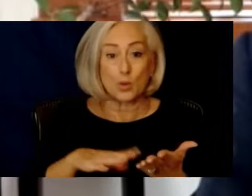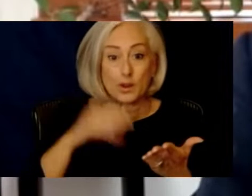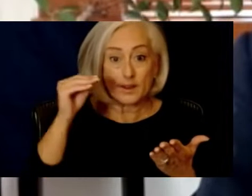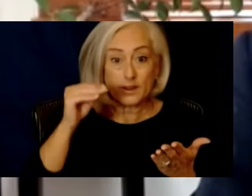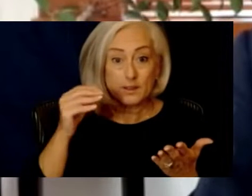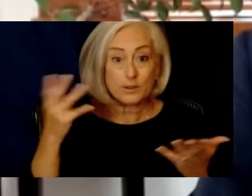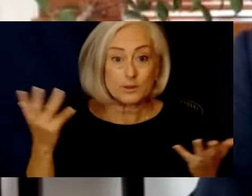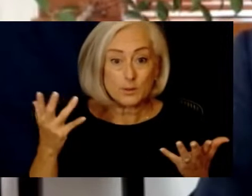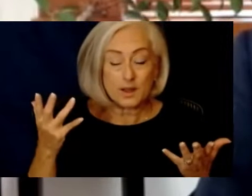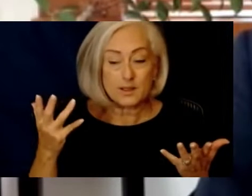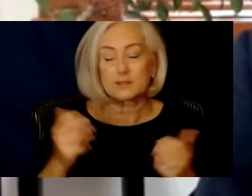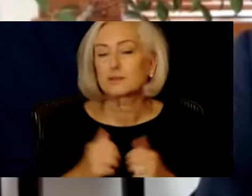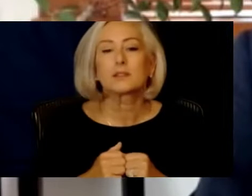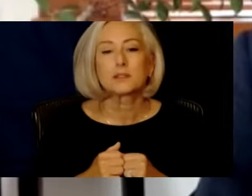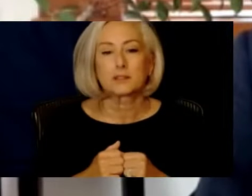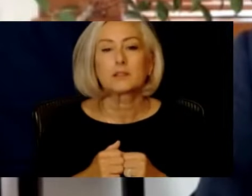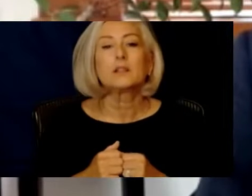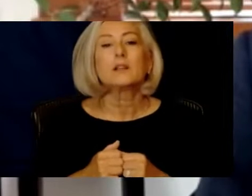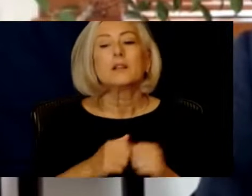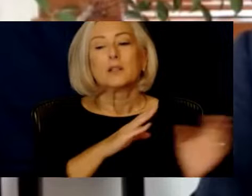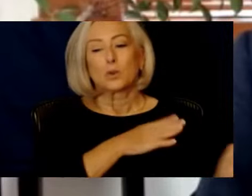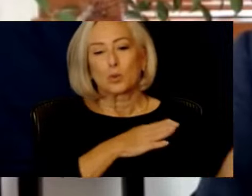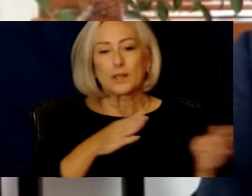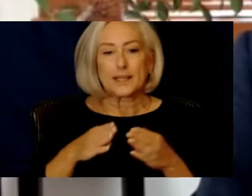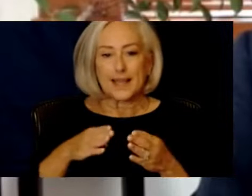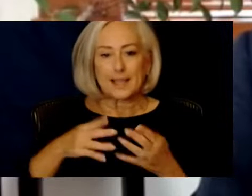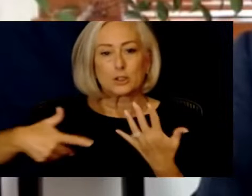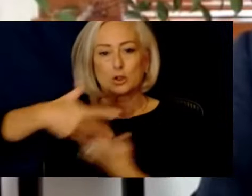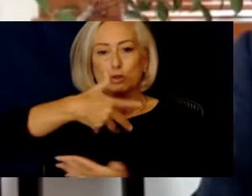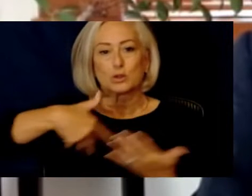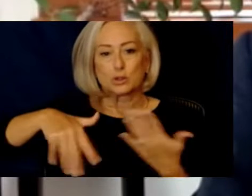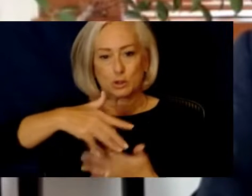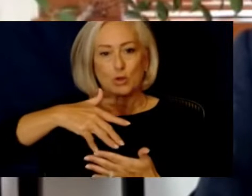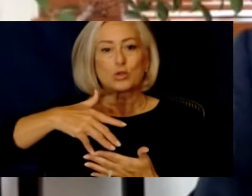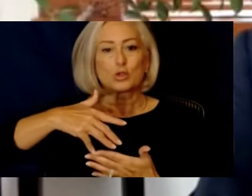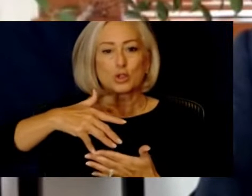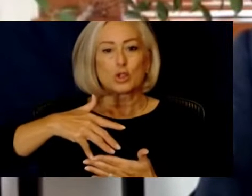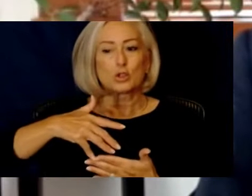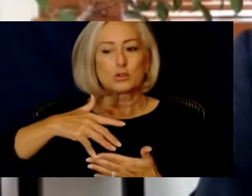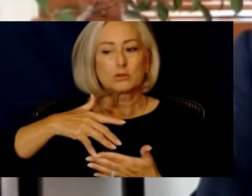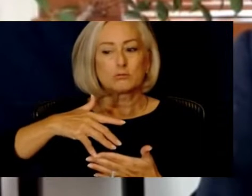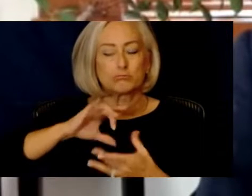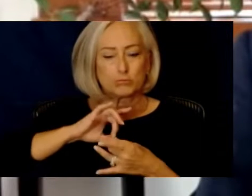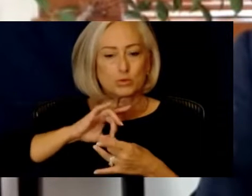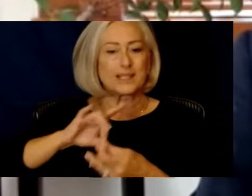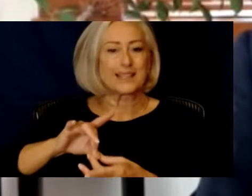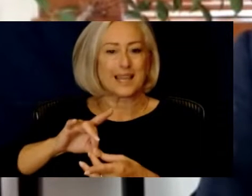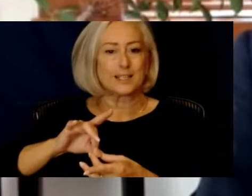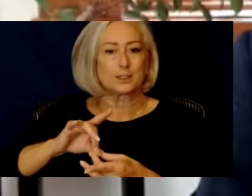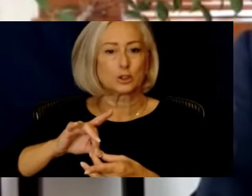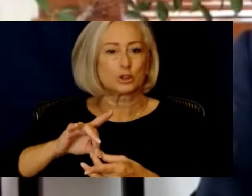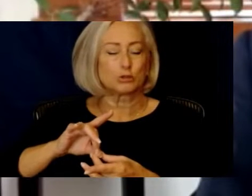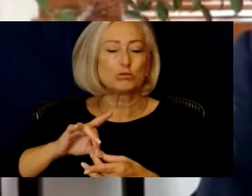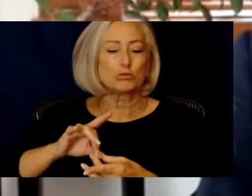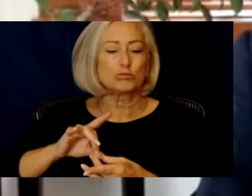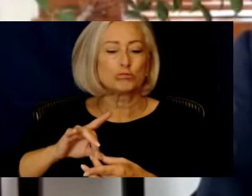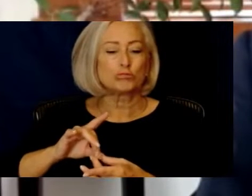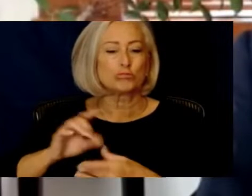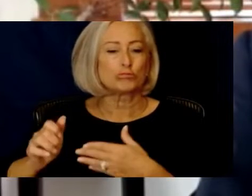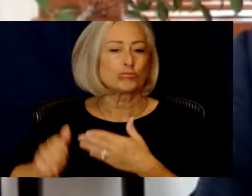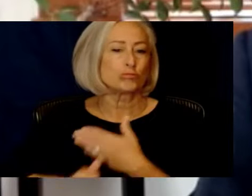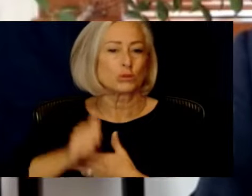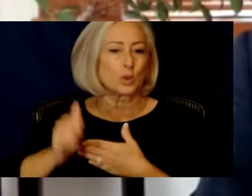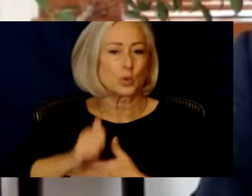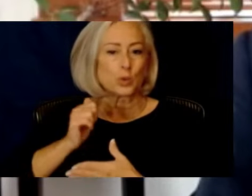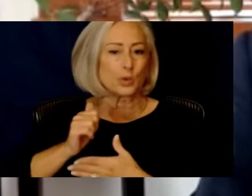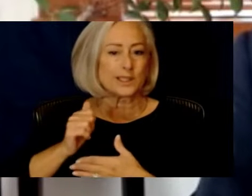back to some of the social factors that go into considerations when it comes to risk mitigation. Those social factors are